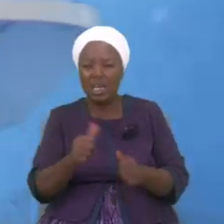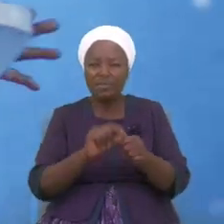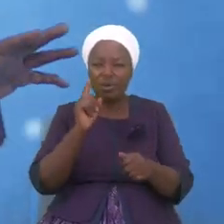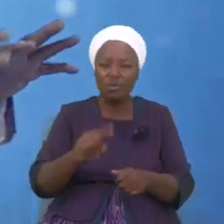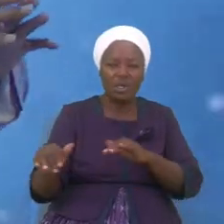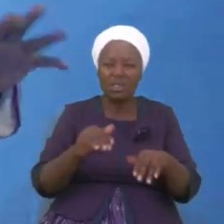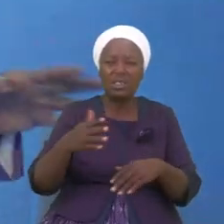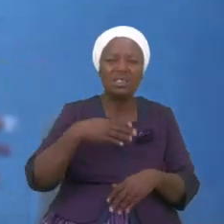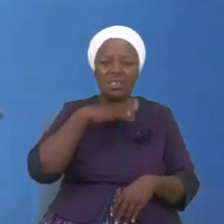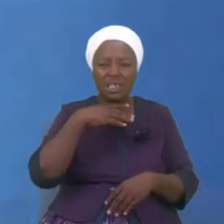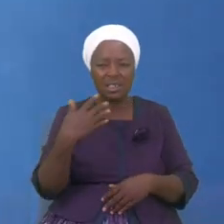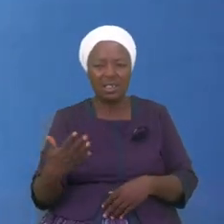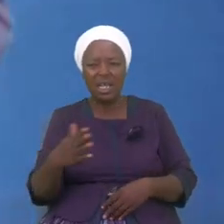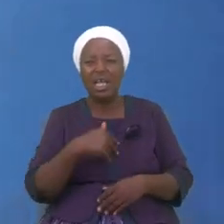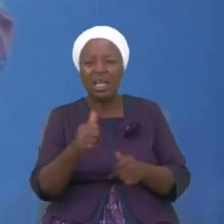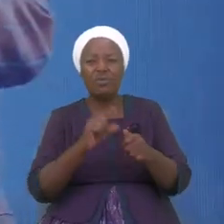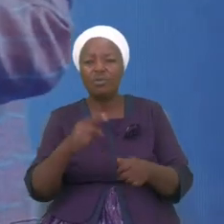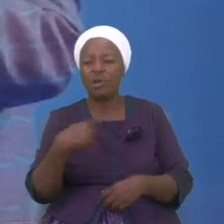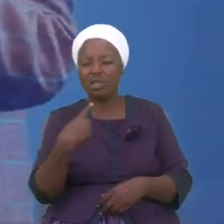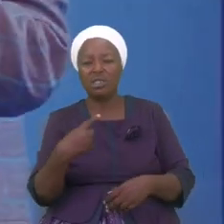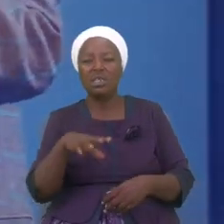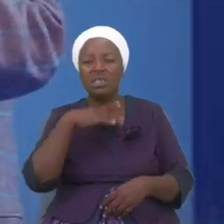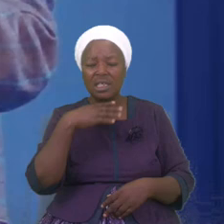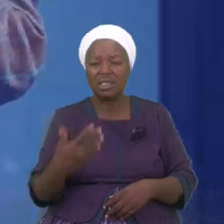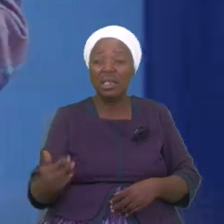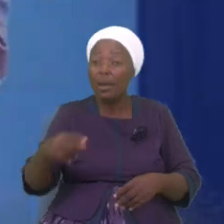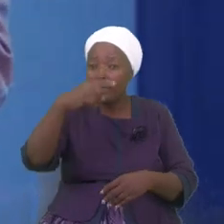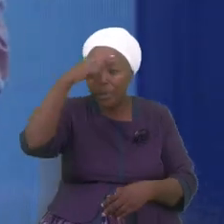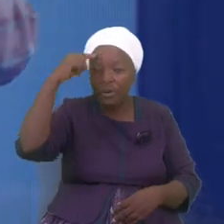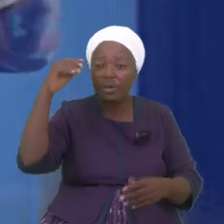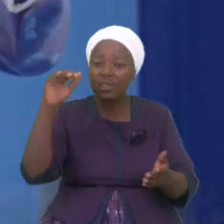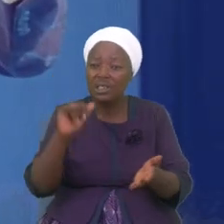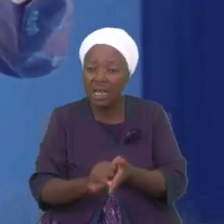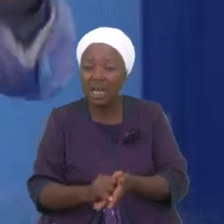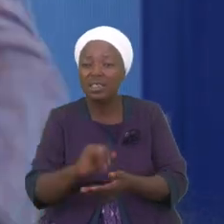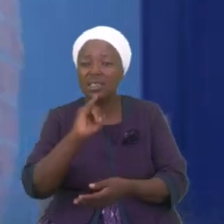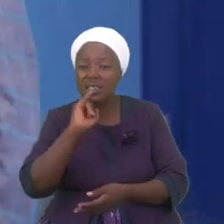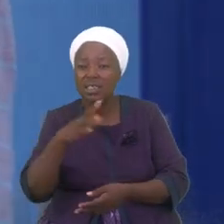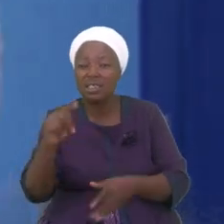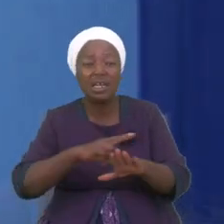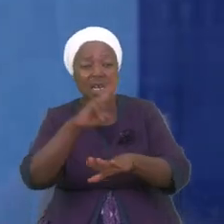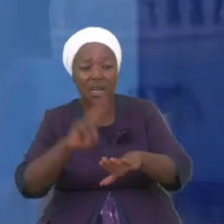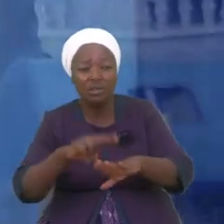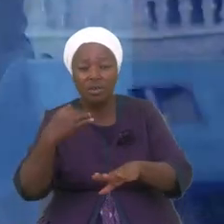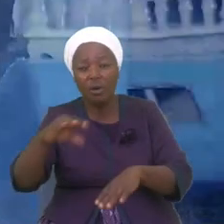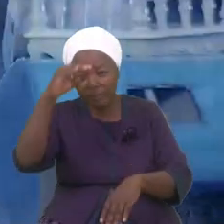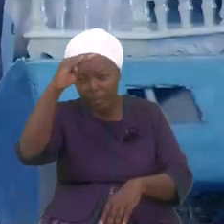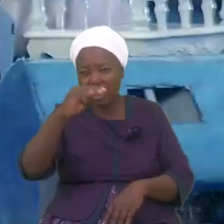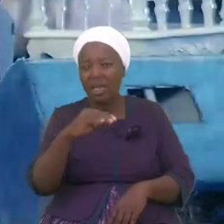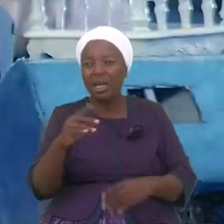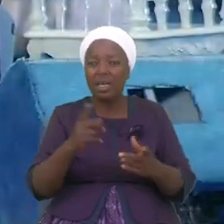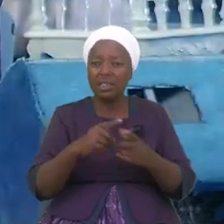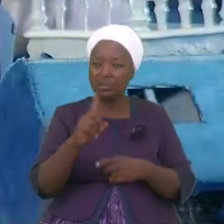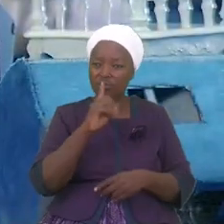Everybody spoke dirty things, because that is the nature of man. Actually,